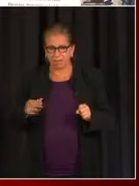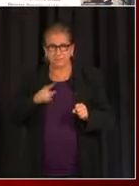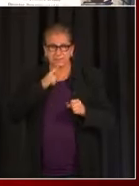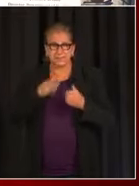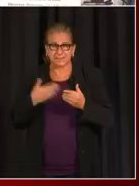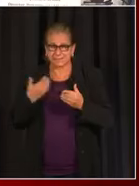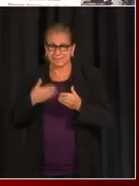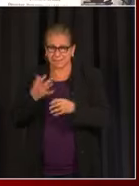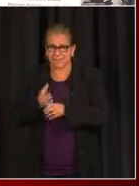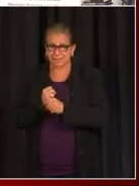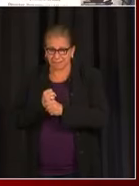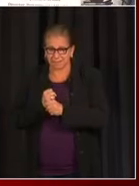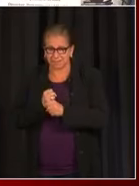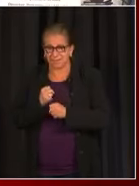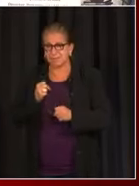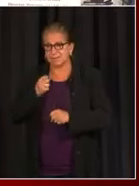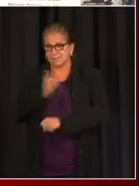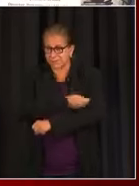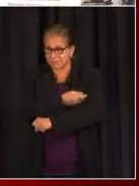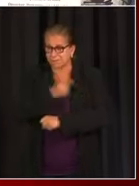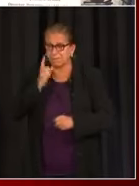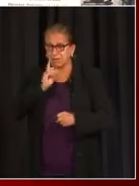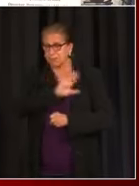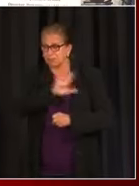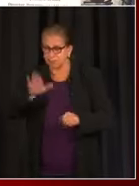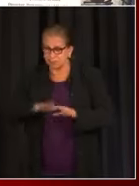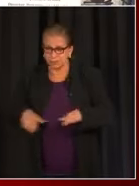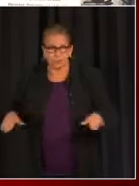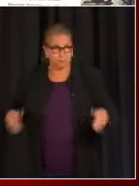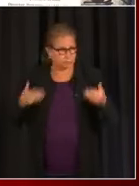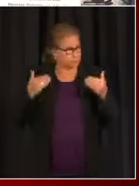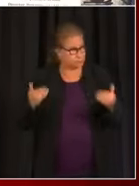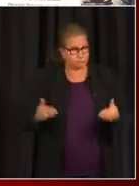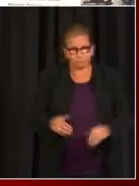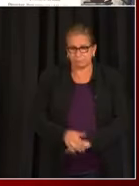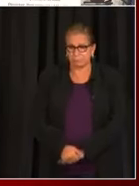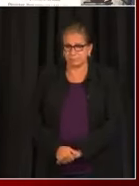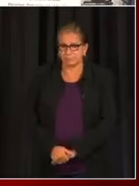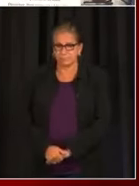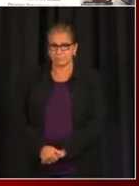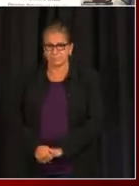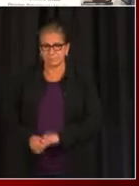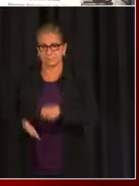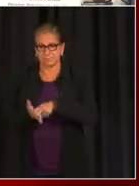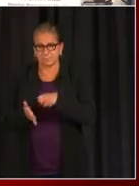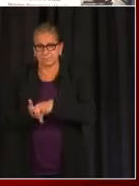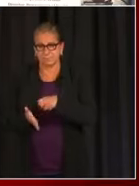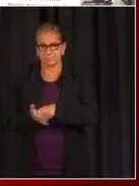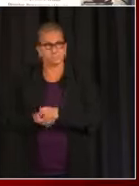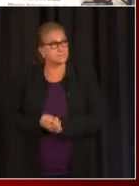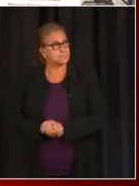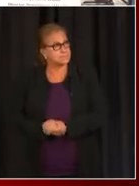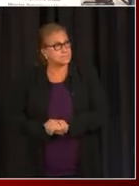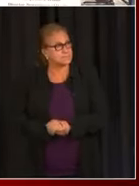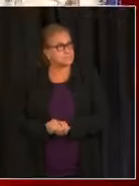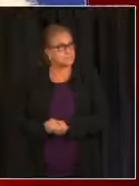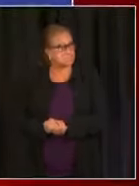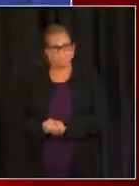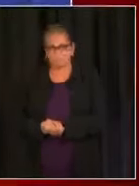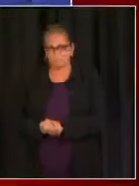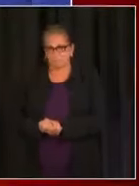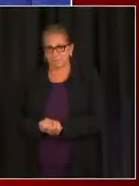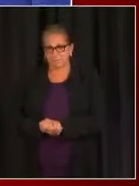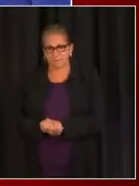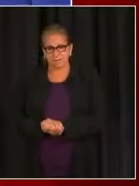as possible for their children to be vaccinated ahead of going back to school at the end of the month. Thank you, Mayor. That's